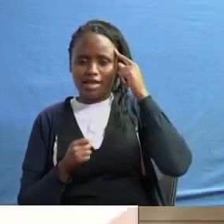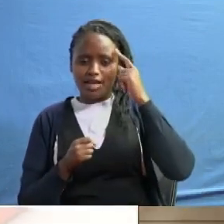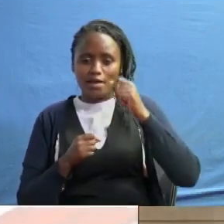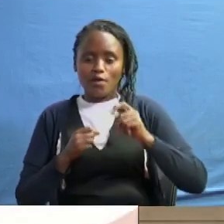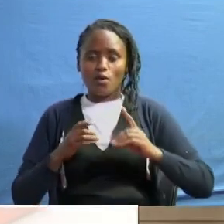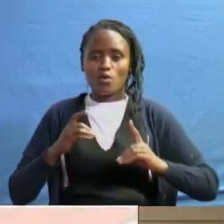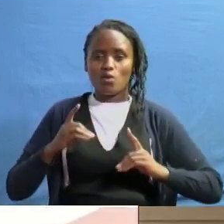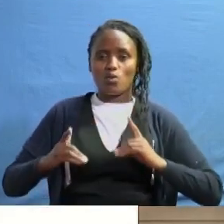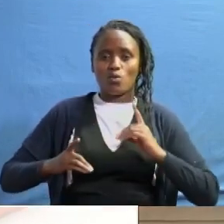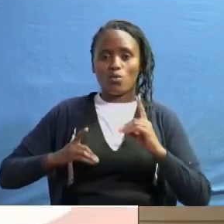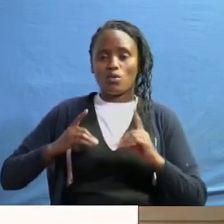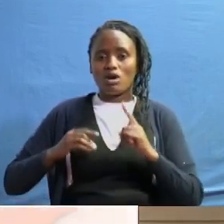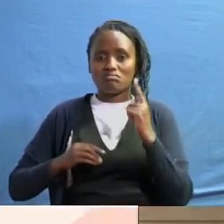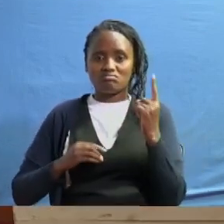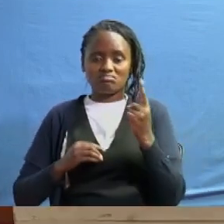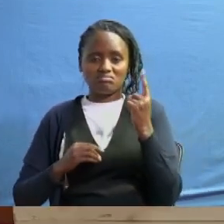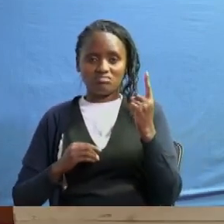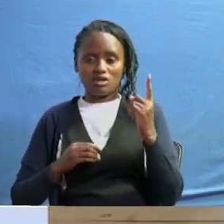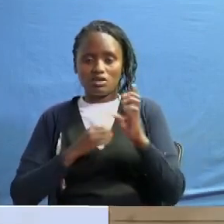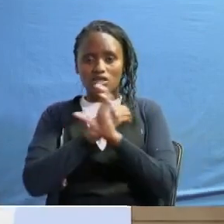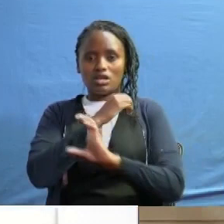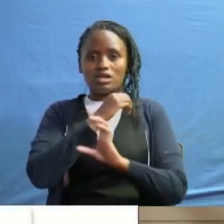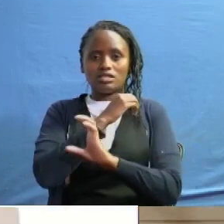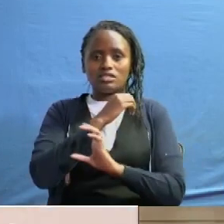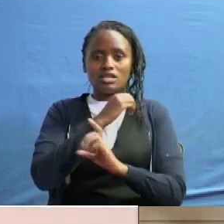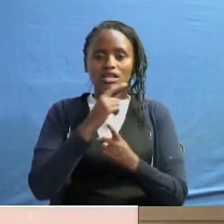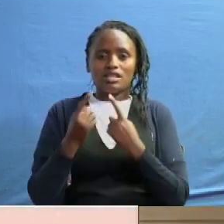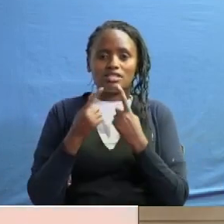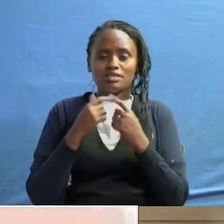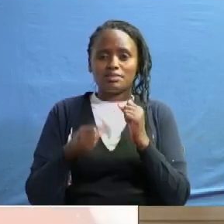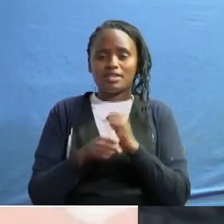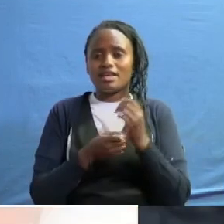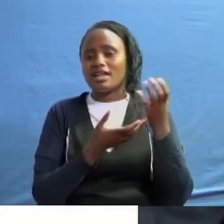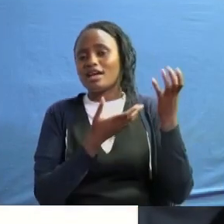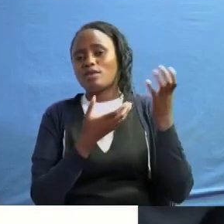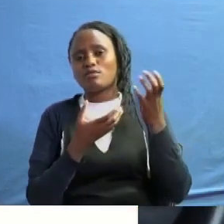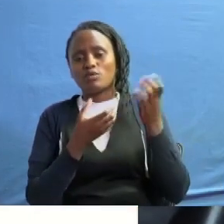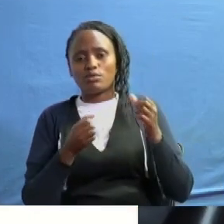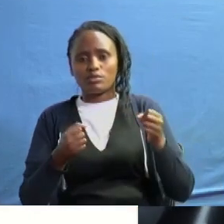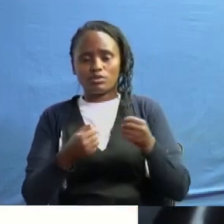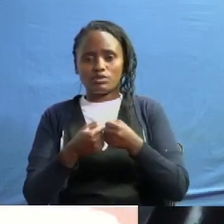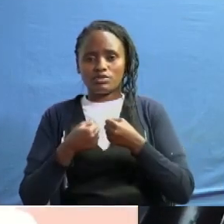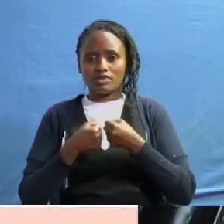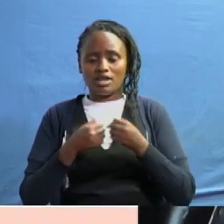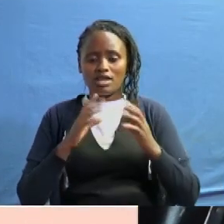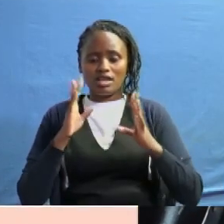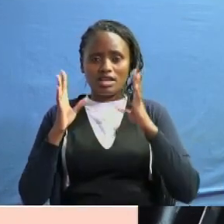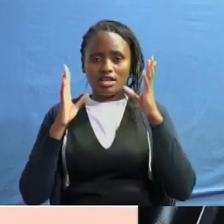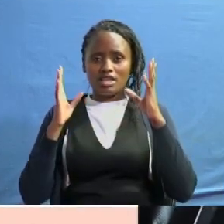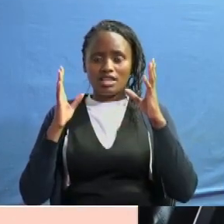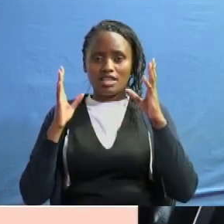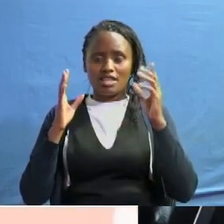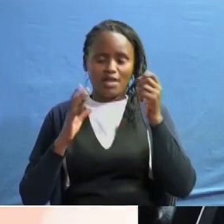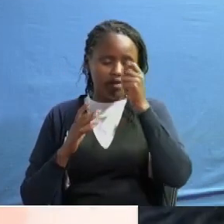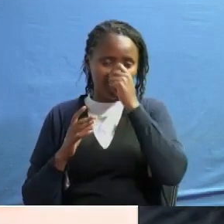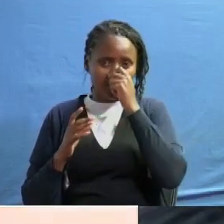ya solo katika ngazi ya kitaifa, amedokeza kuwa ana matumaini ya kushiriki kwenye tamasha itakayofanyika katika ikulu ya rais